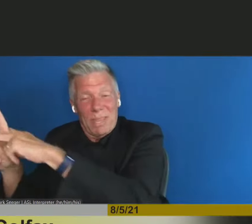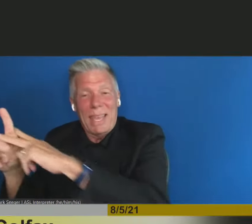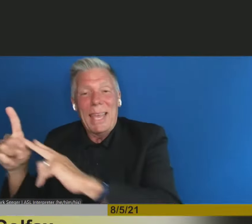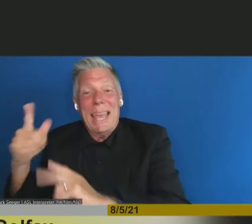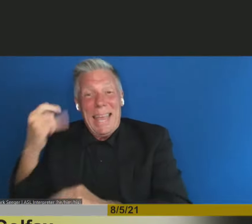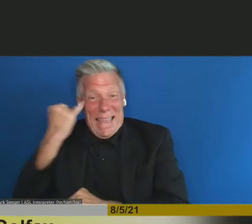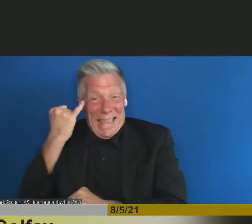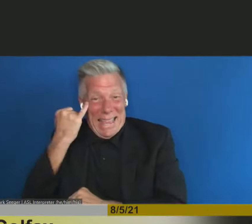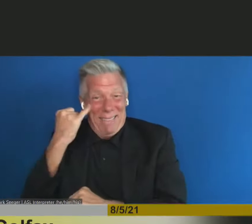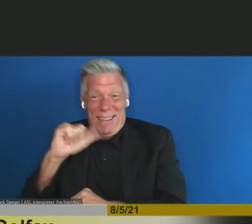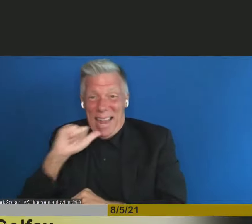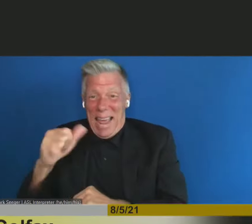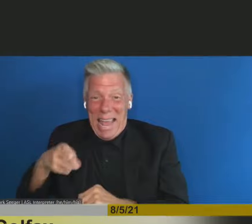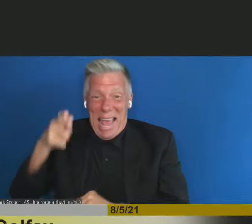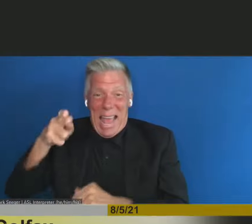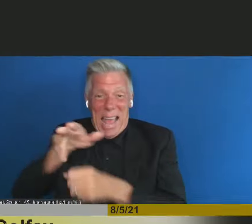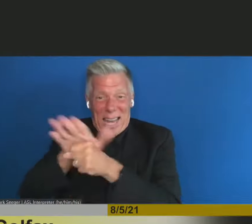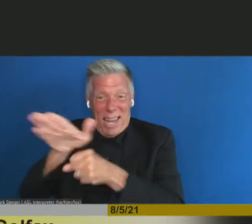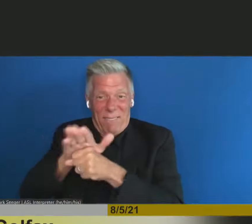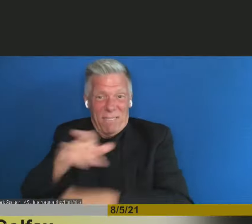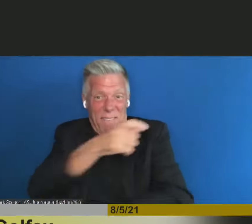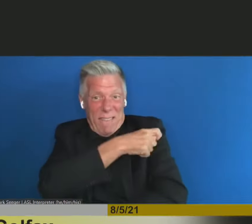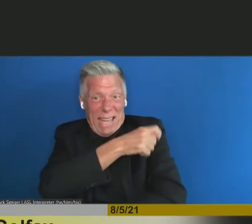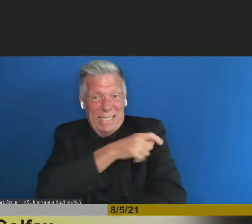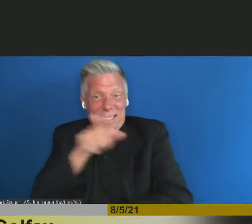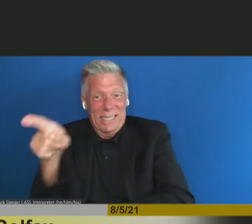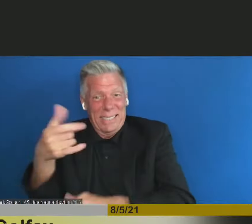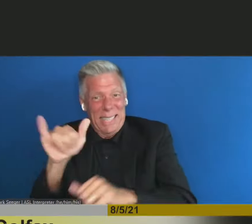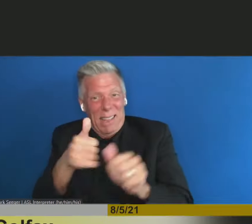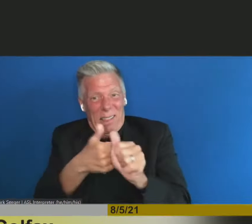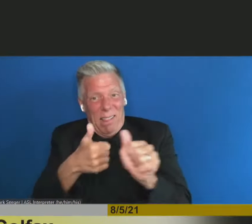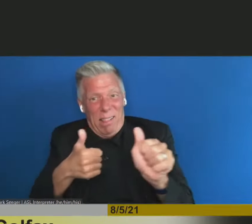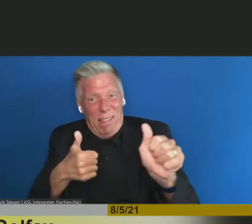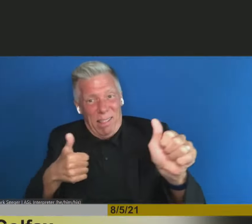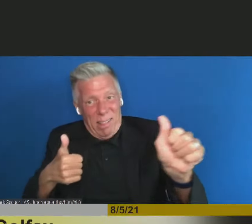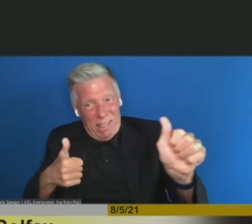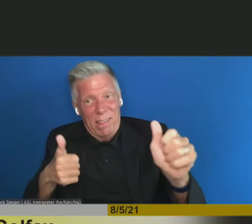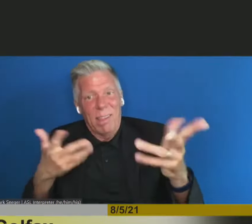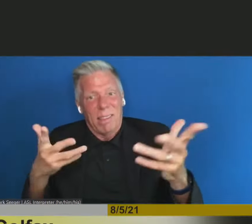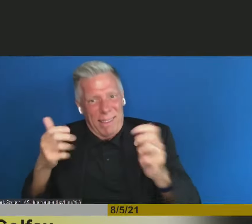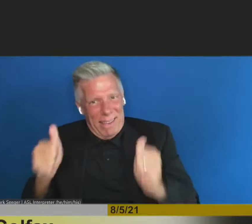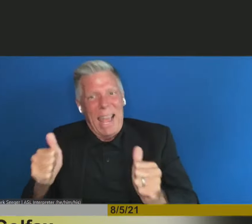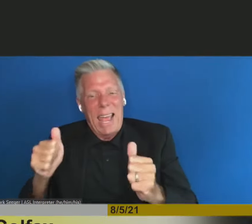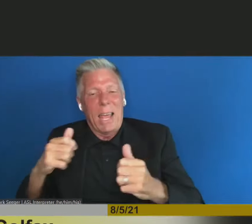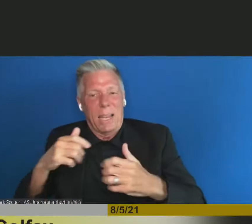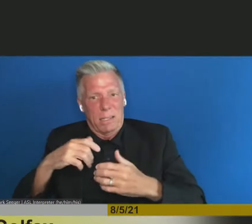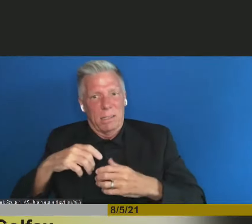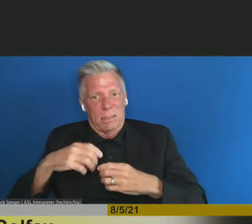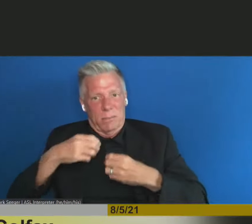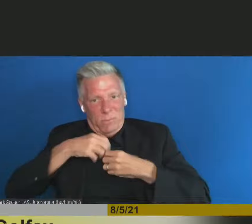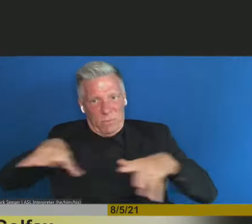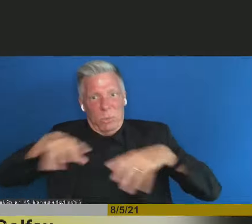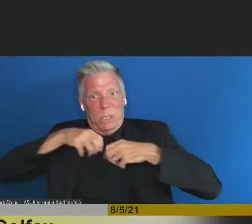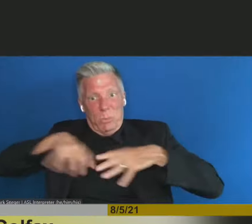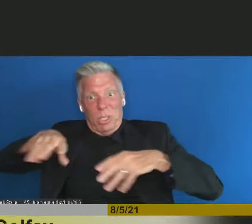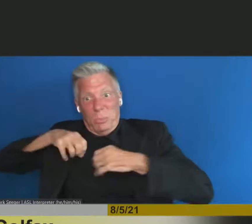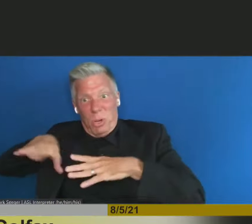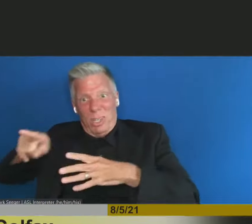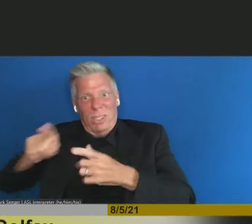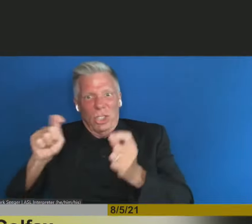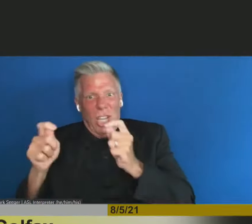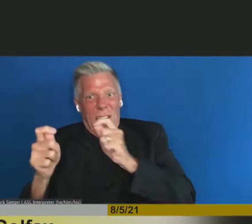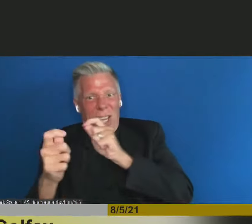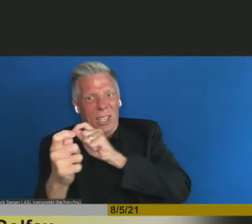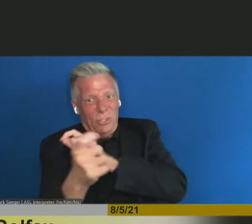rates across the country. And we'll have to wait and see, if these variants cause more severe illness, if they